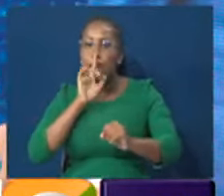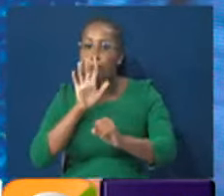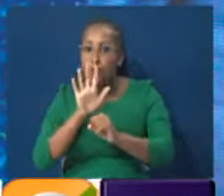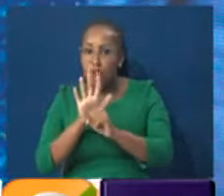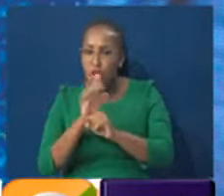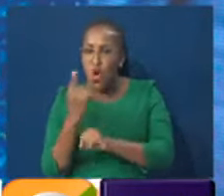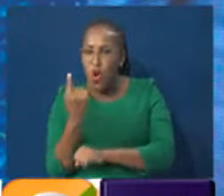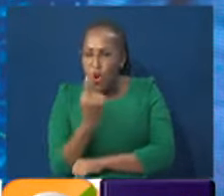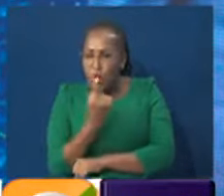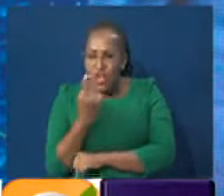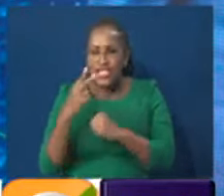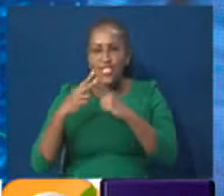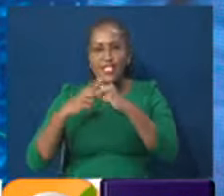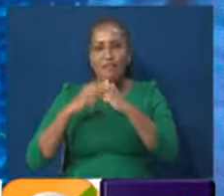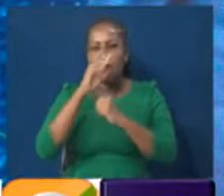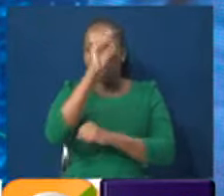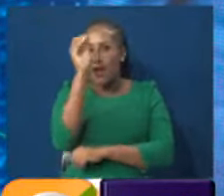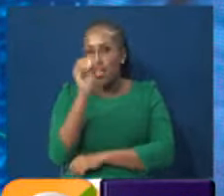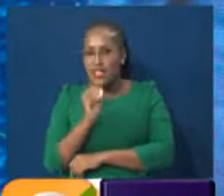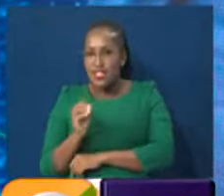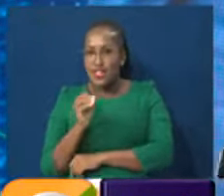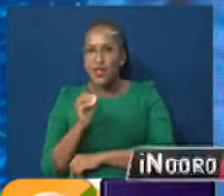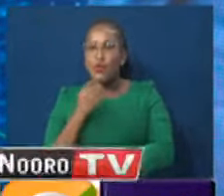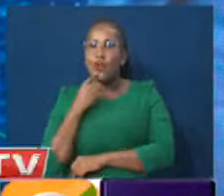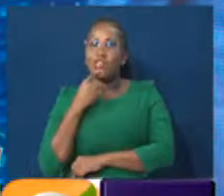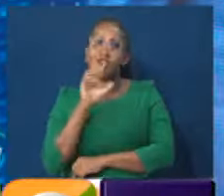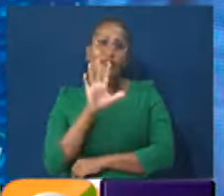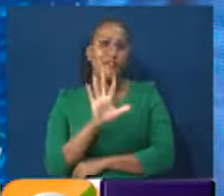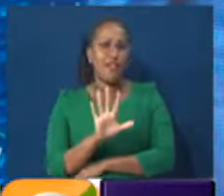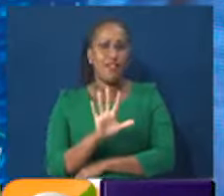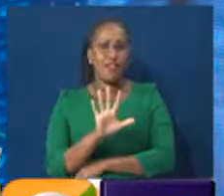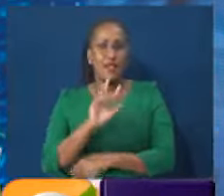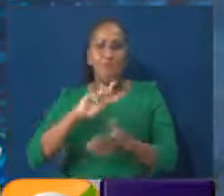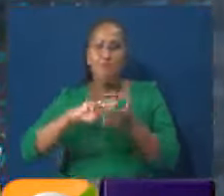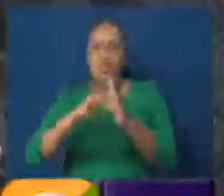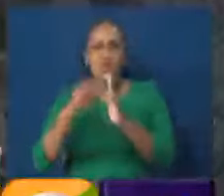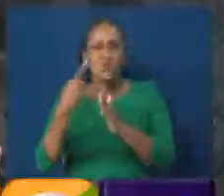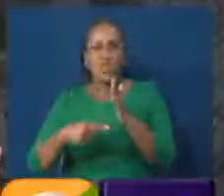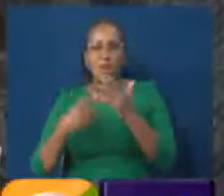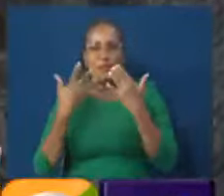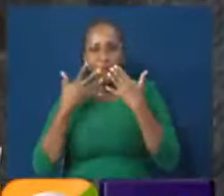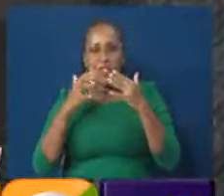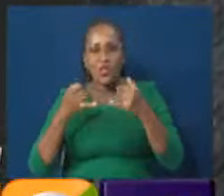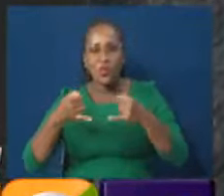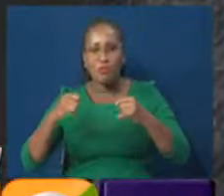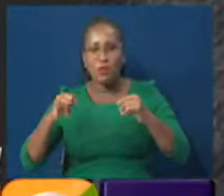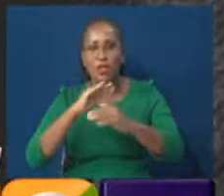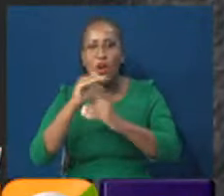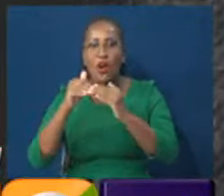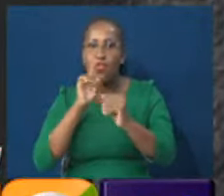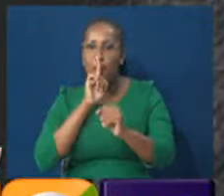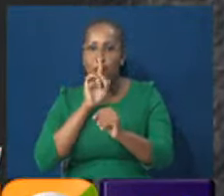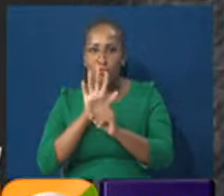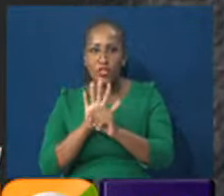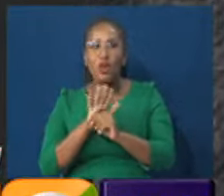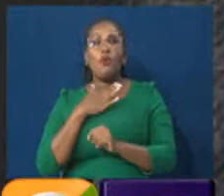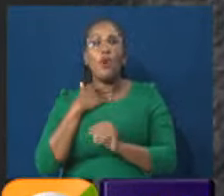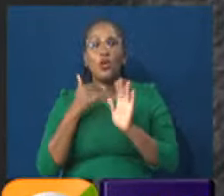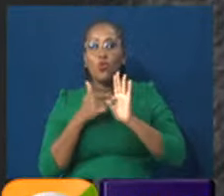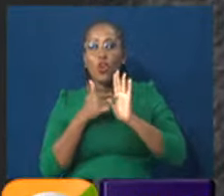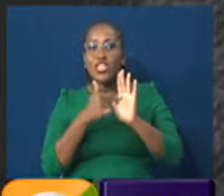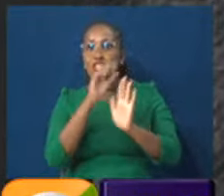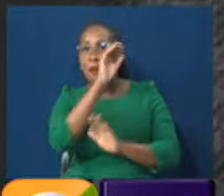Only 7% gave a 5, meaning completely implemented. Okay. Just to go through these